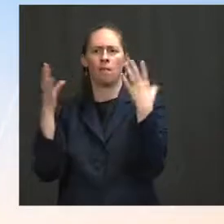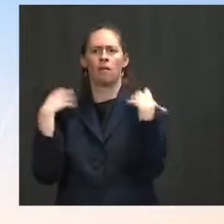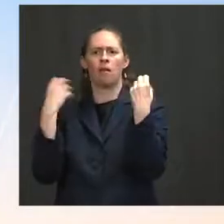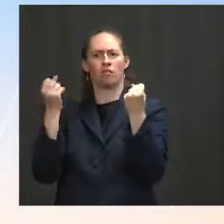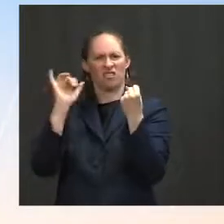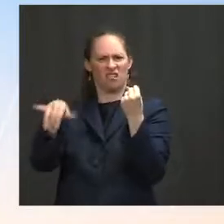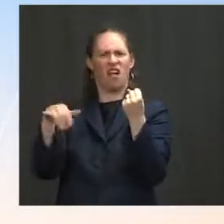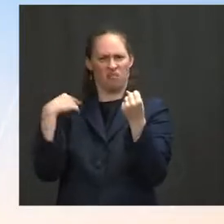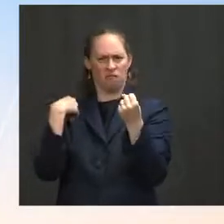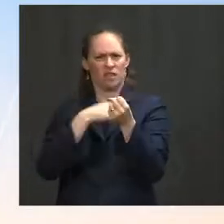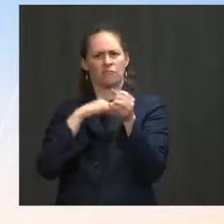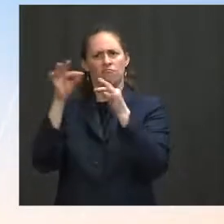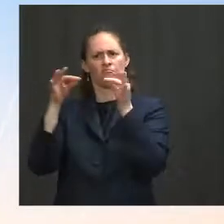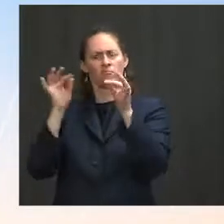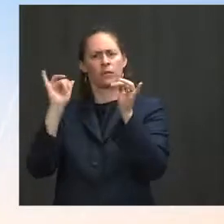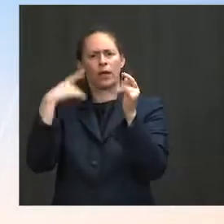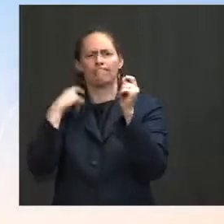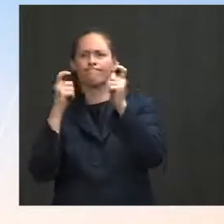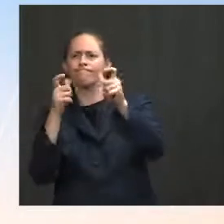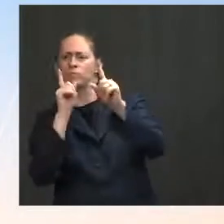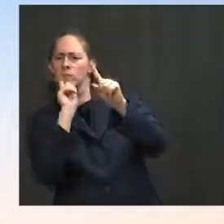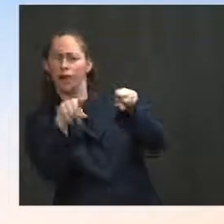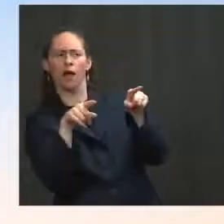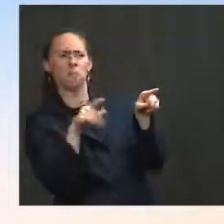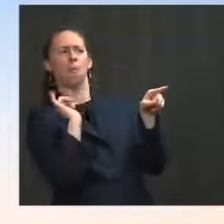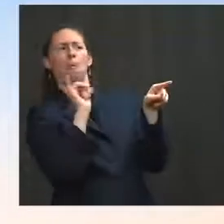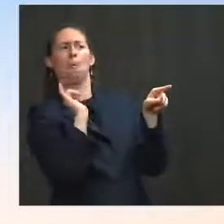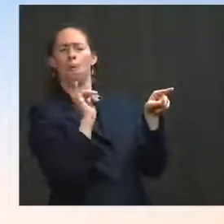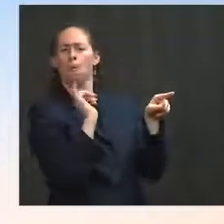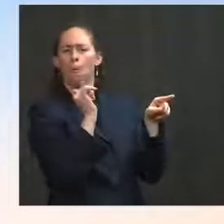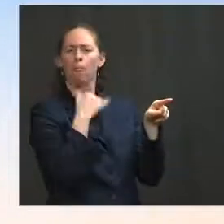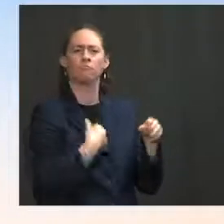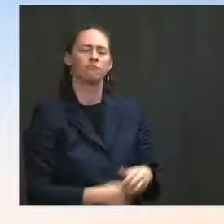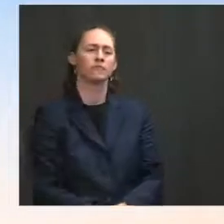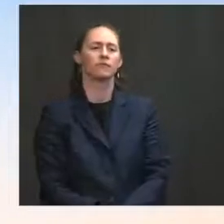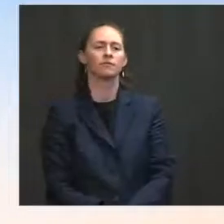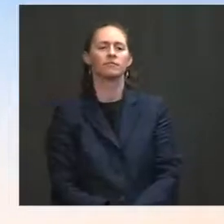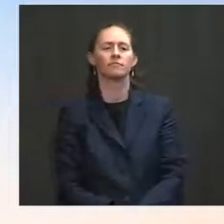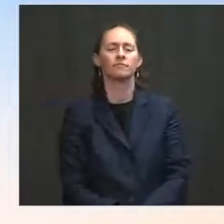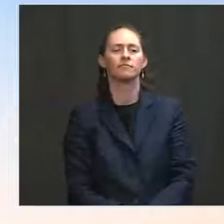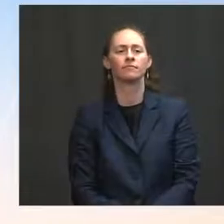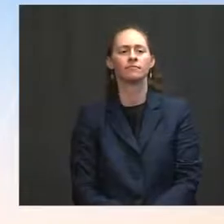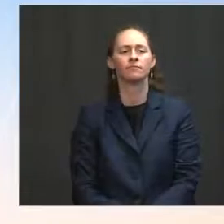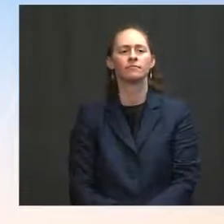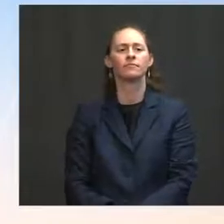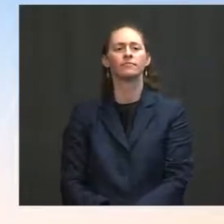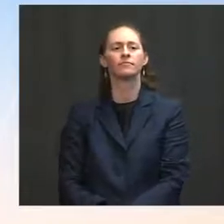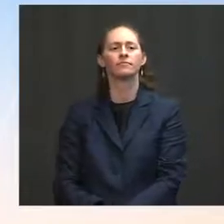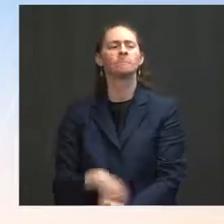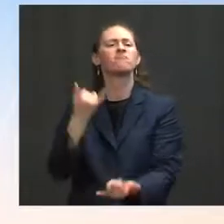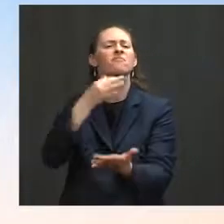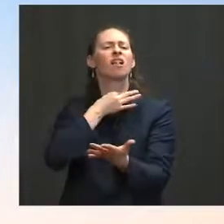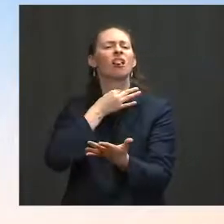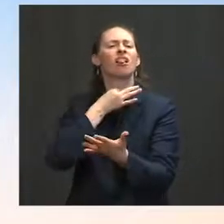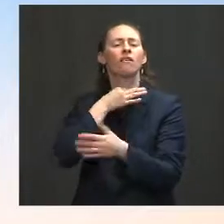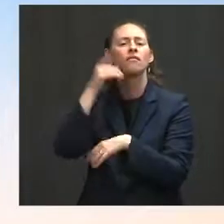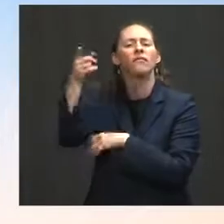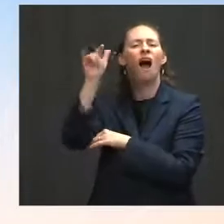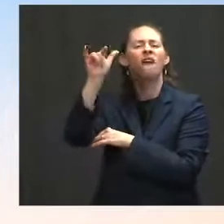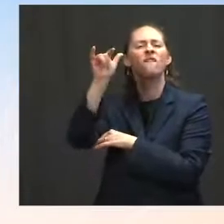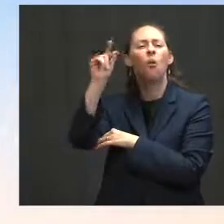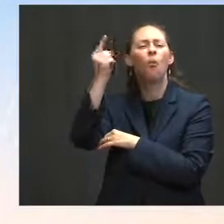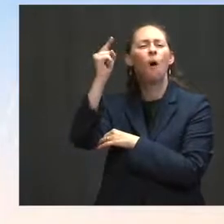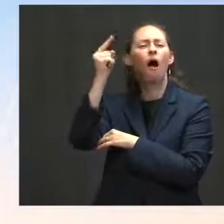in response to the announcement. And you were asked about this on Wednesday on Air Force One, but I just want to go back to it because there's still pushback about the president's comments